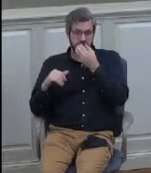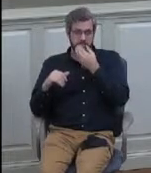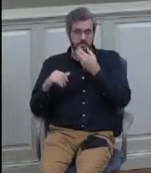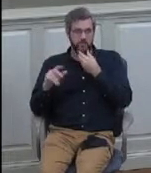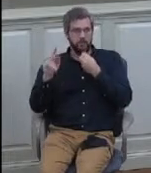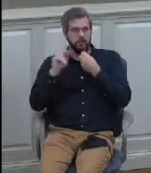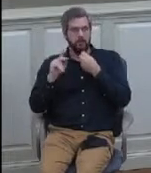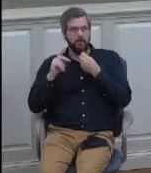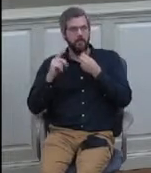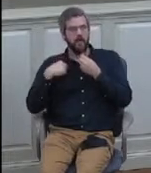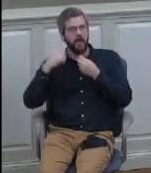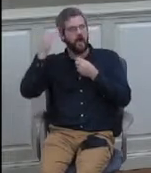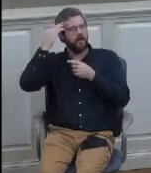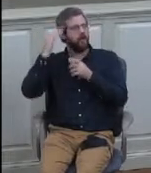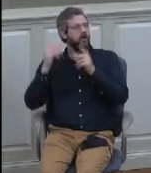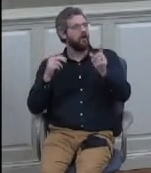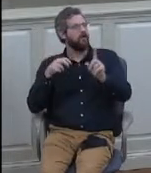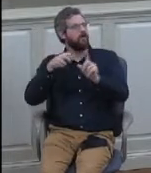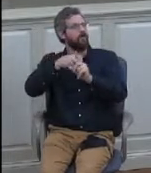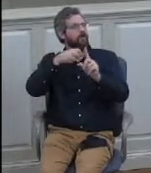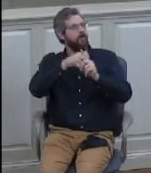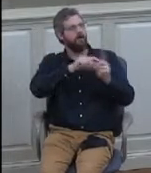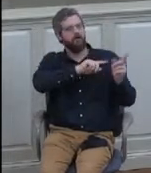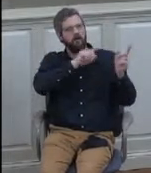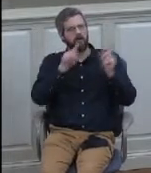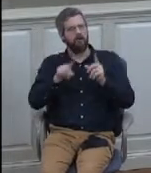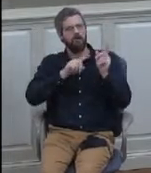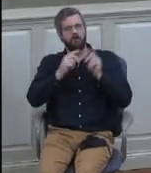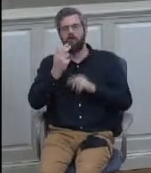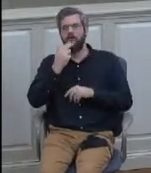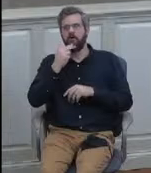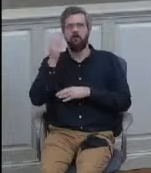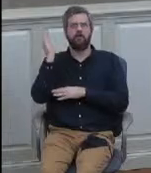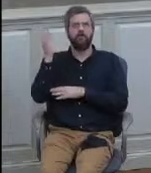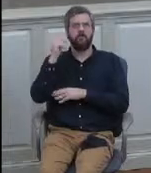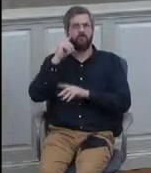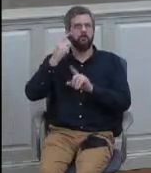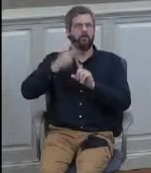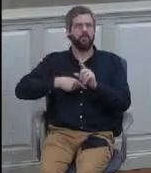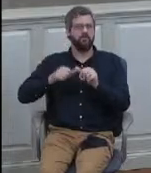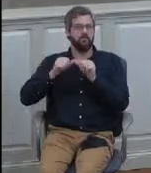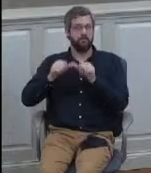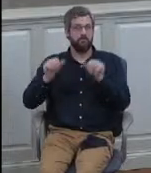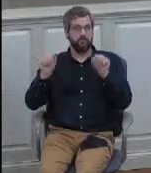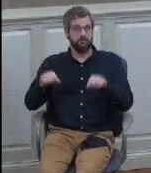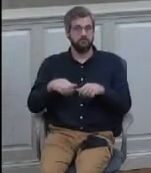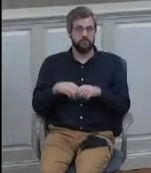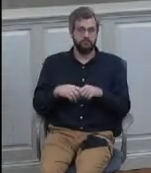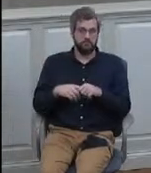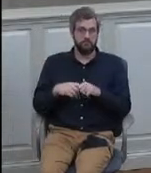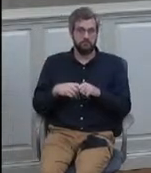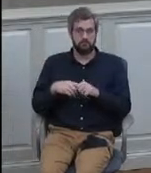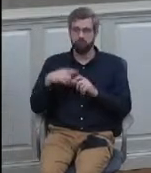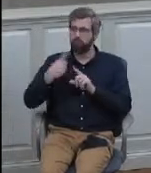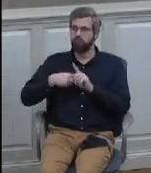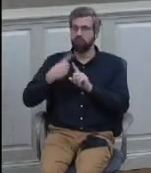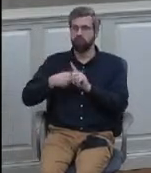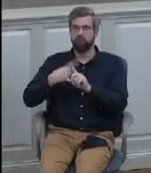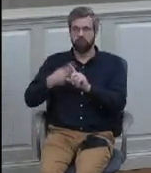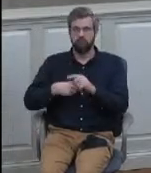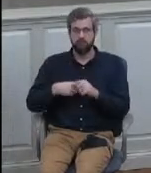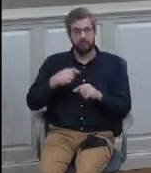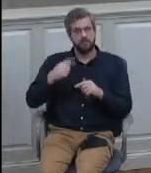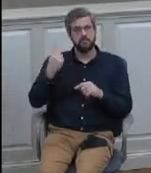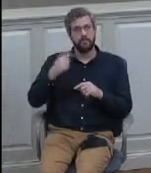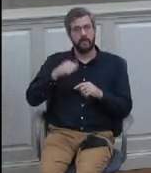know that could maybe I could bring in here and do little TED talks every month or so for a while. That'd be cool. Yeah. And then I think another